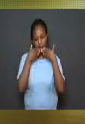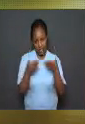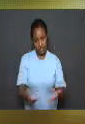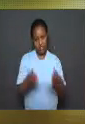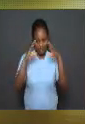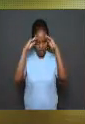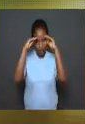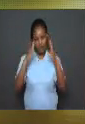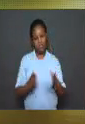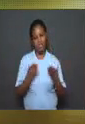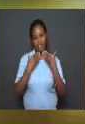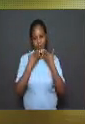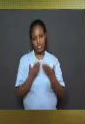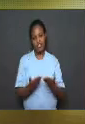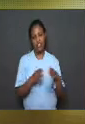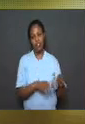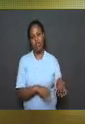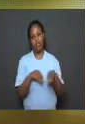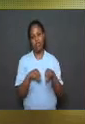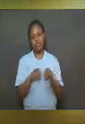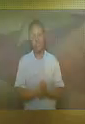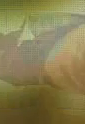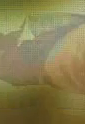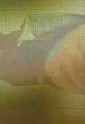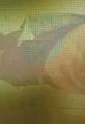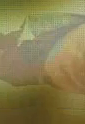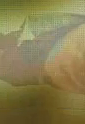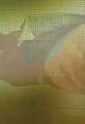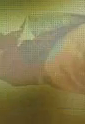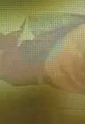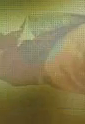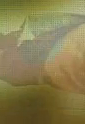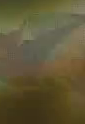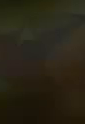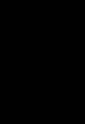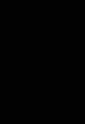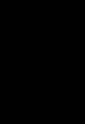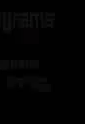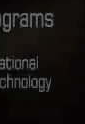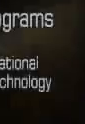Until then, thank you, teacher. Thank you, students.